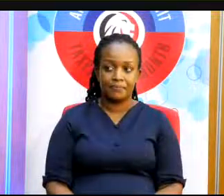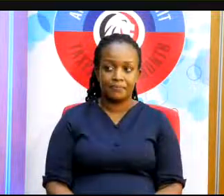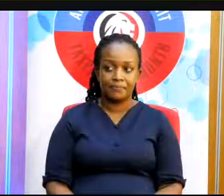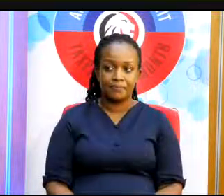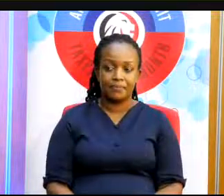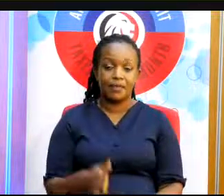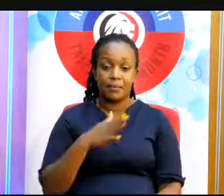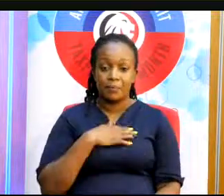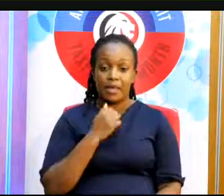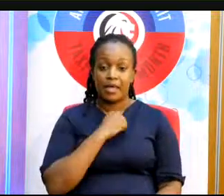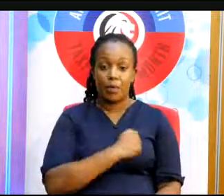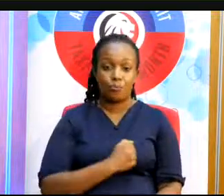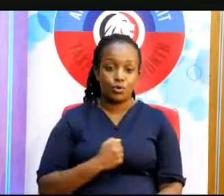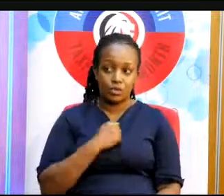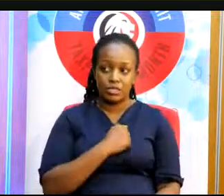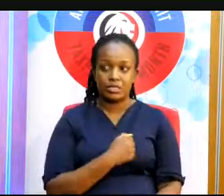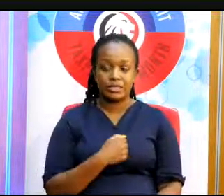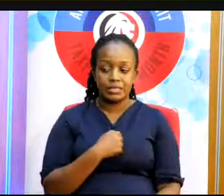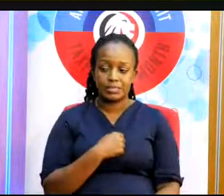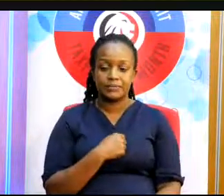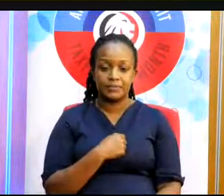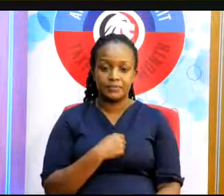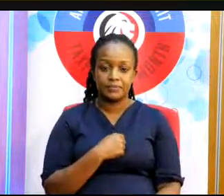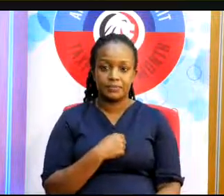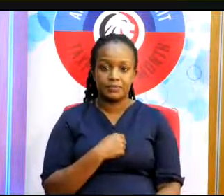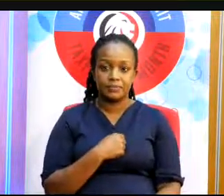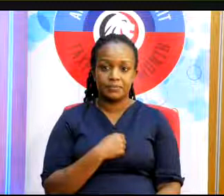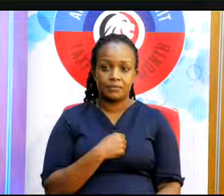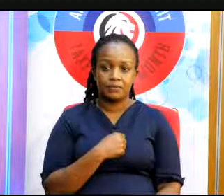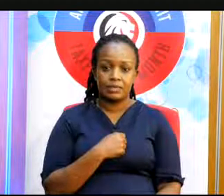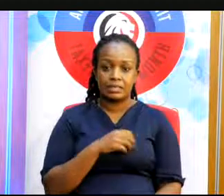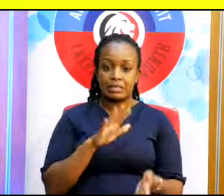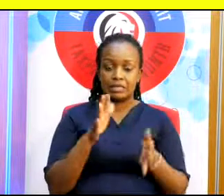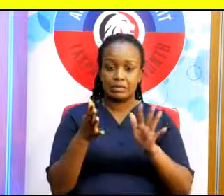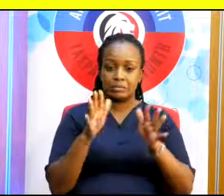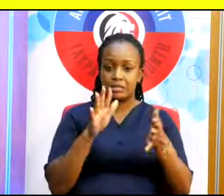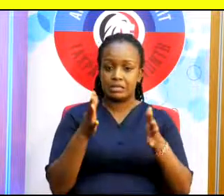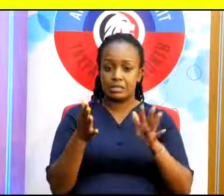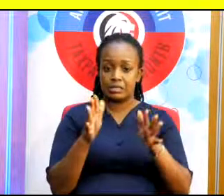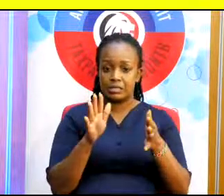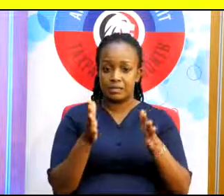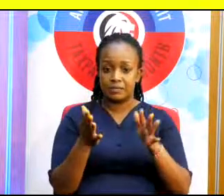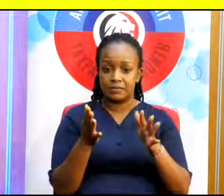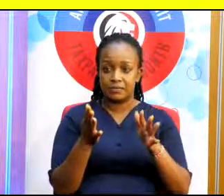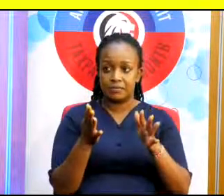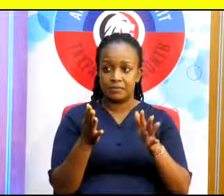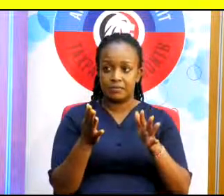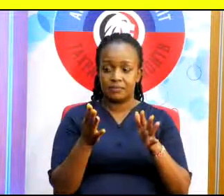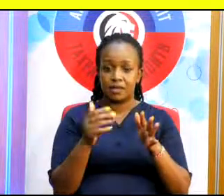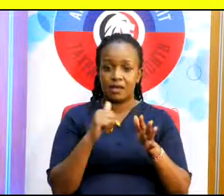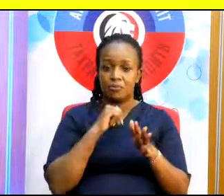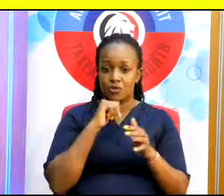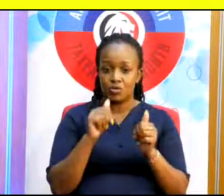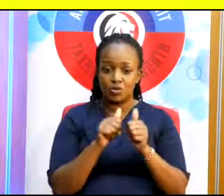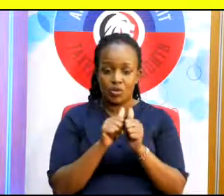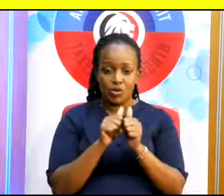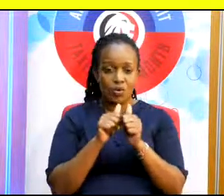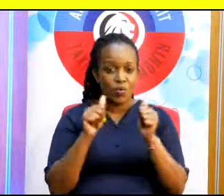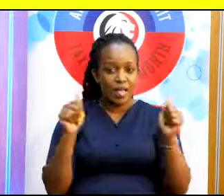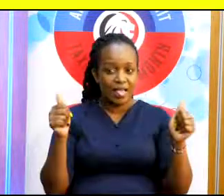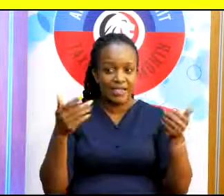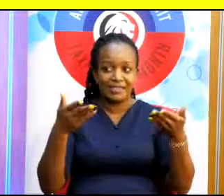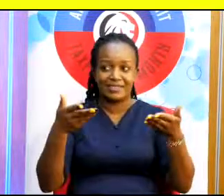My apologies. It seems I'm not being well